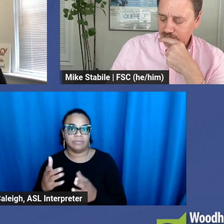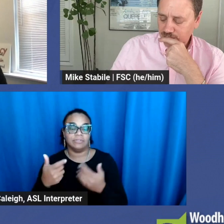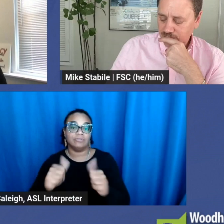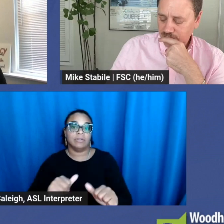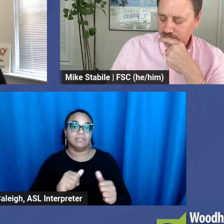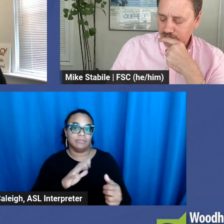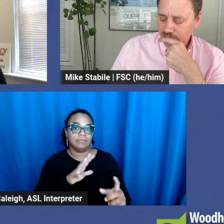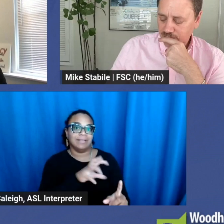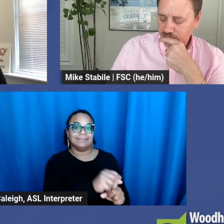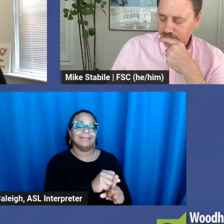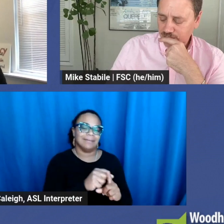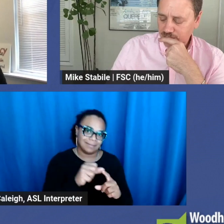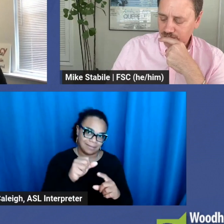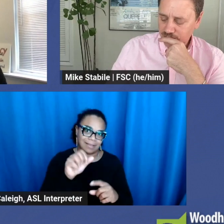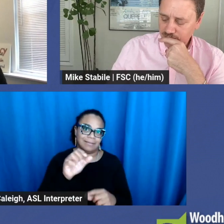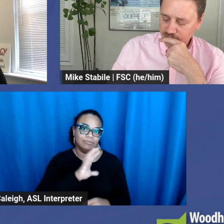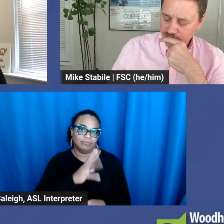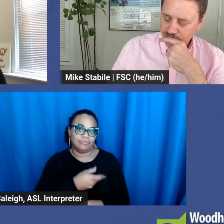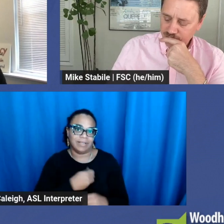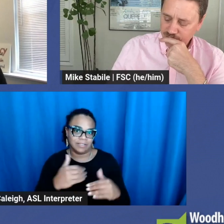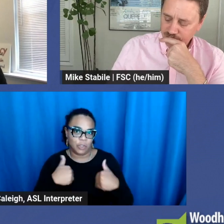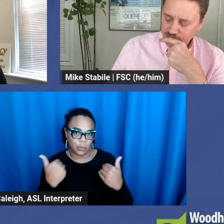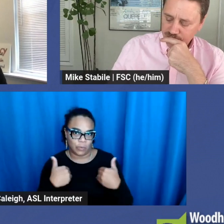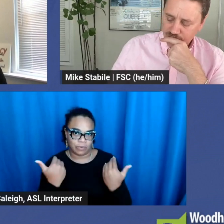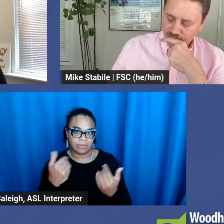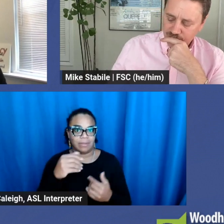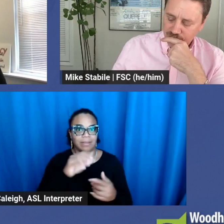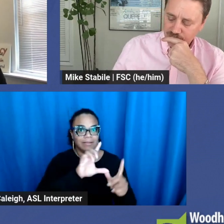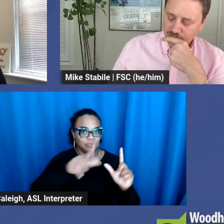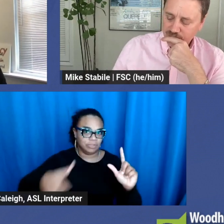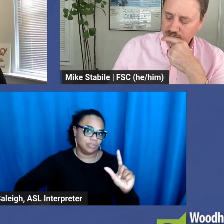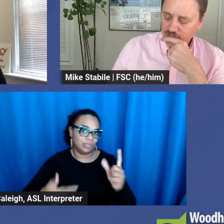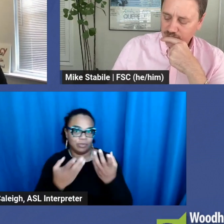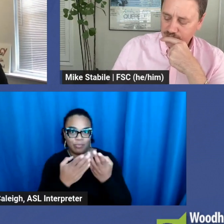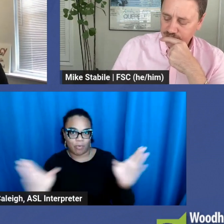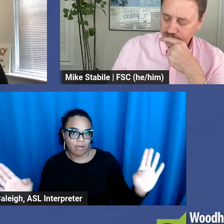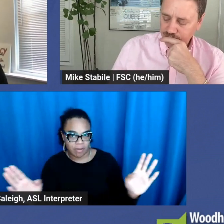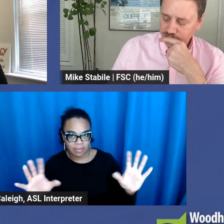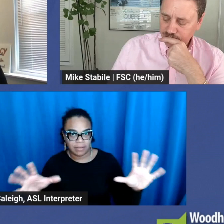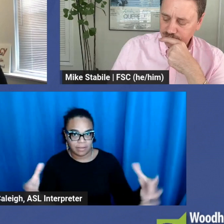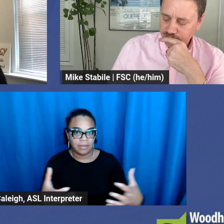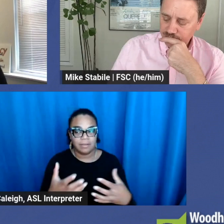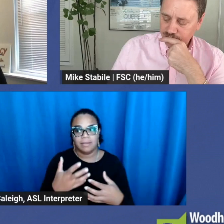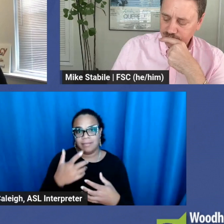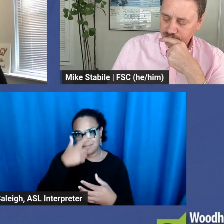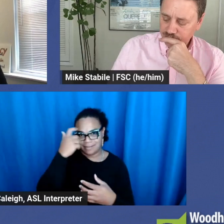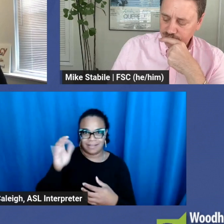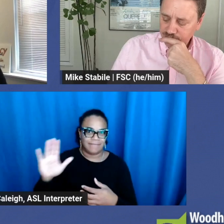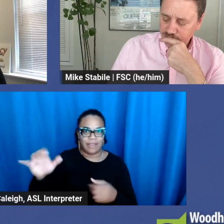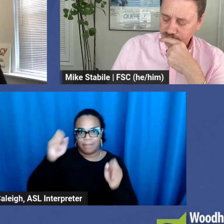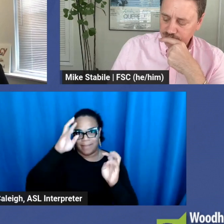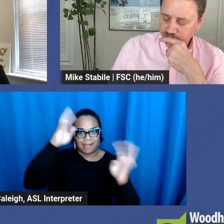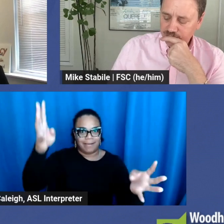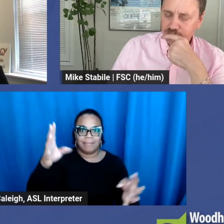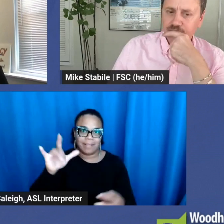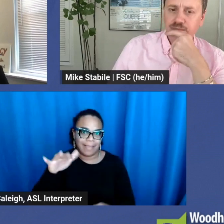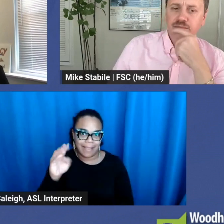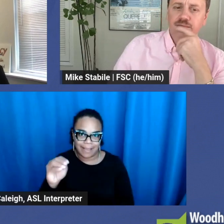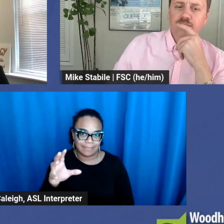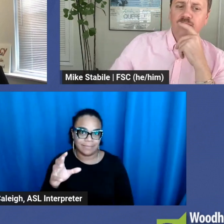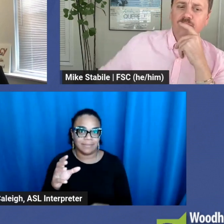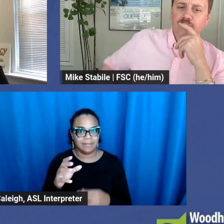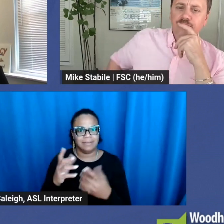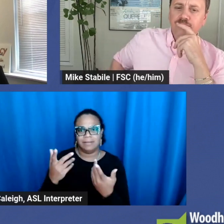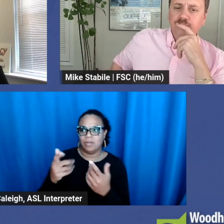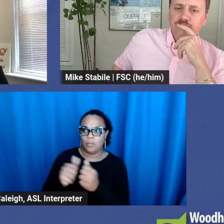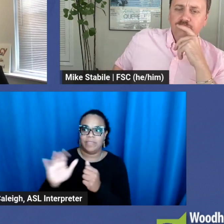particular and LGBT youth more broadly through a variety of totally specious and trumped up claims or new legal standards. We worry